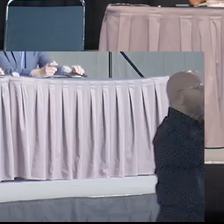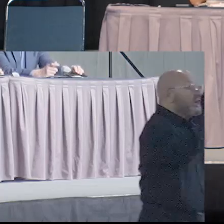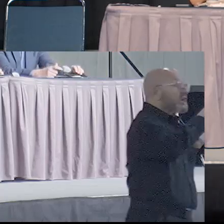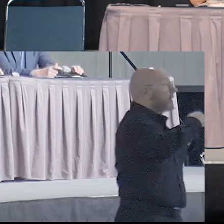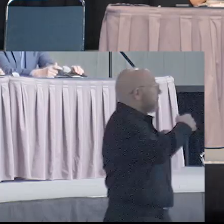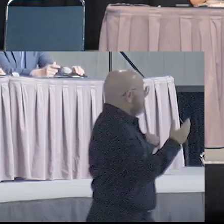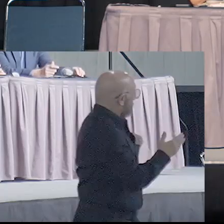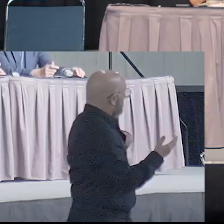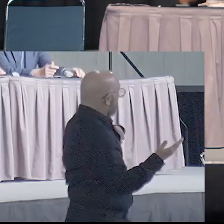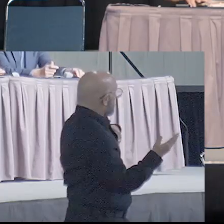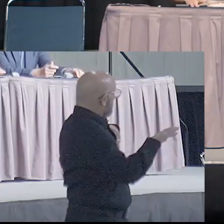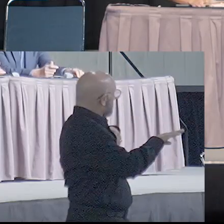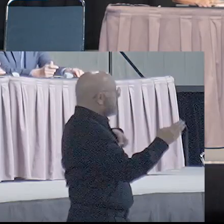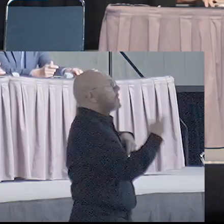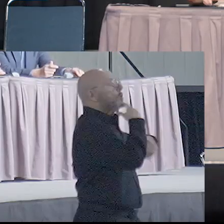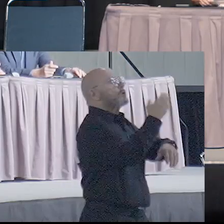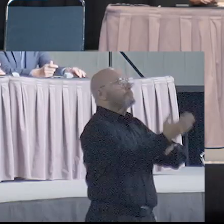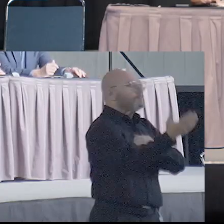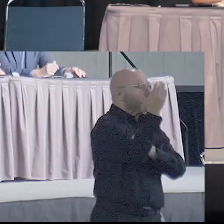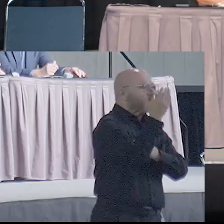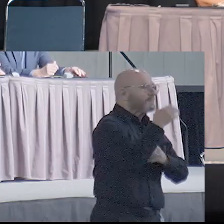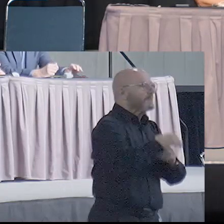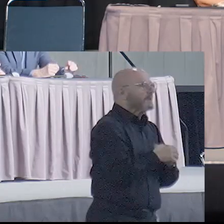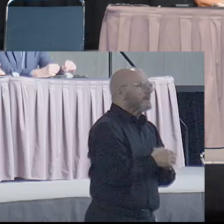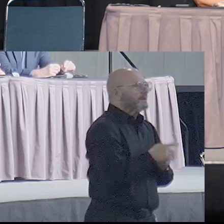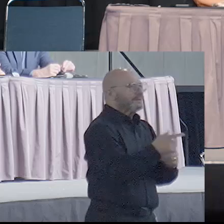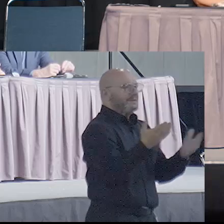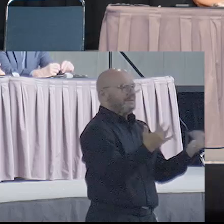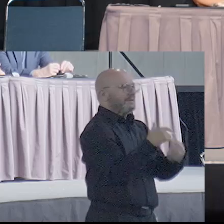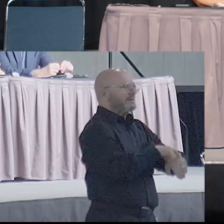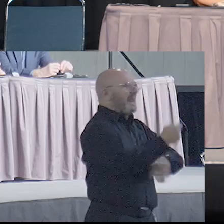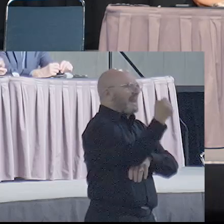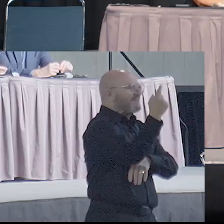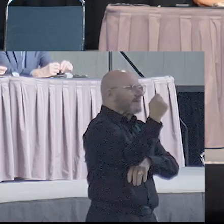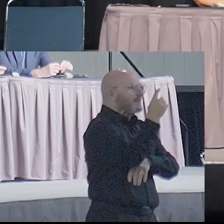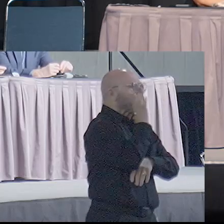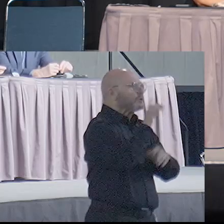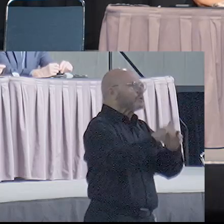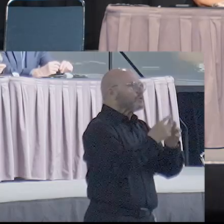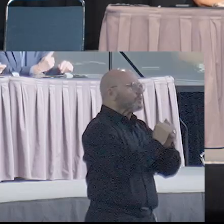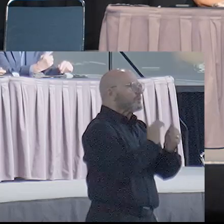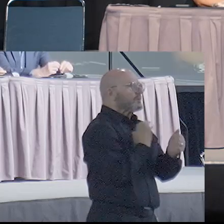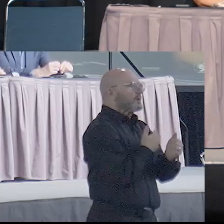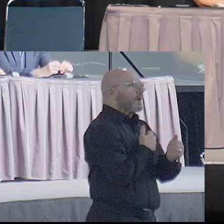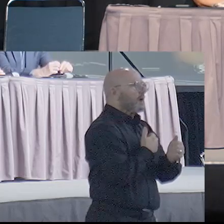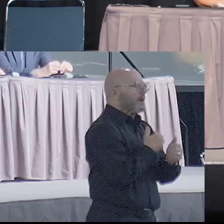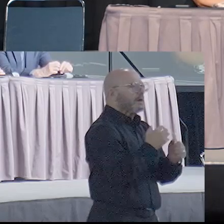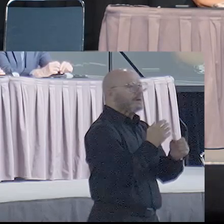or still morning, you guys. Today we're here, 11 o'clock. We're going to get started with our Getting It Right